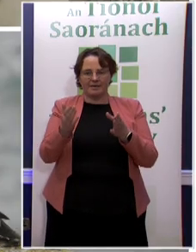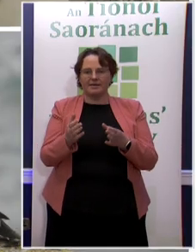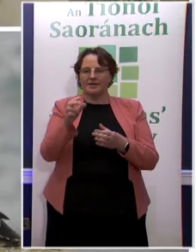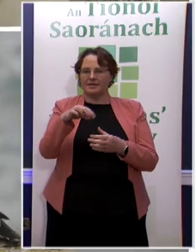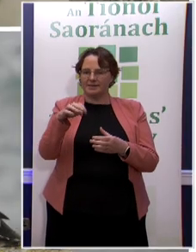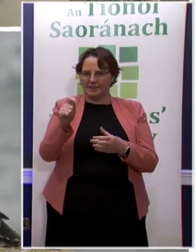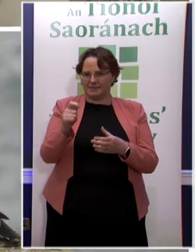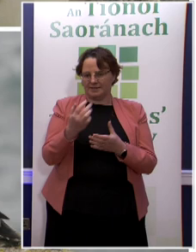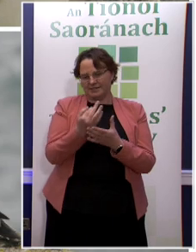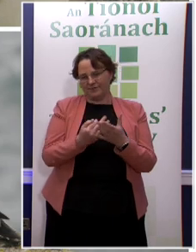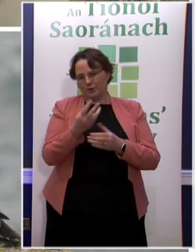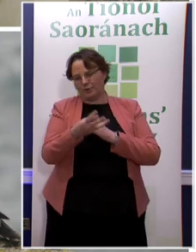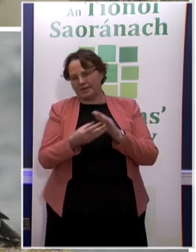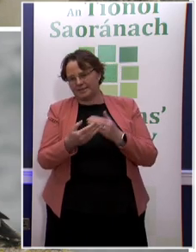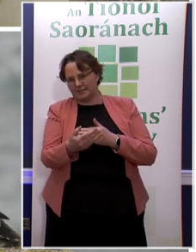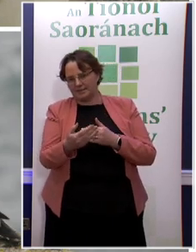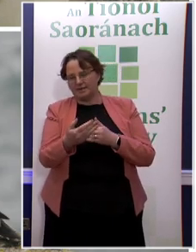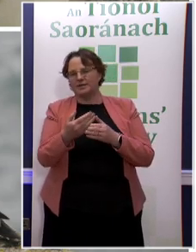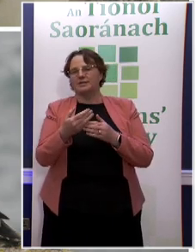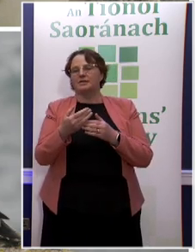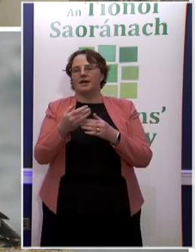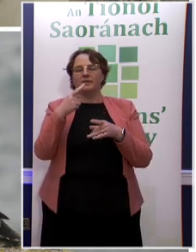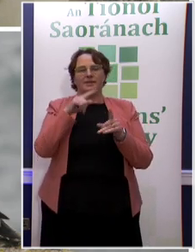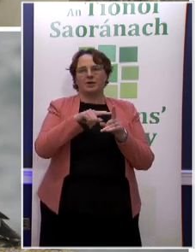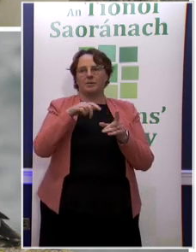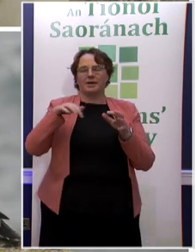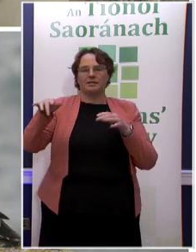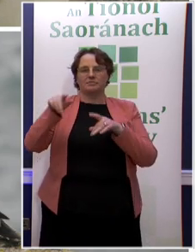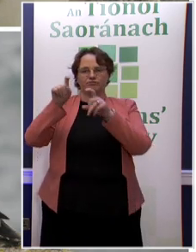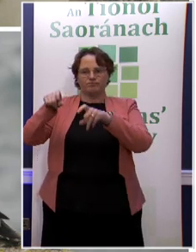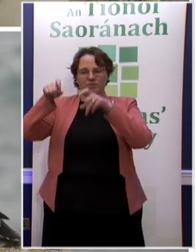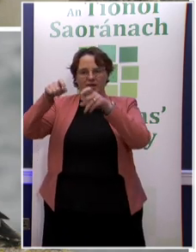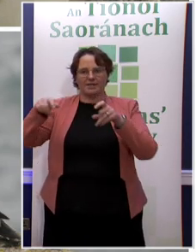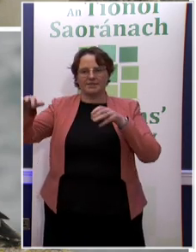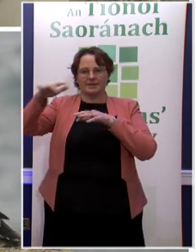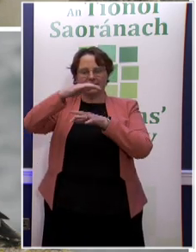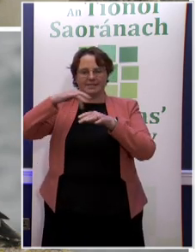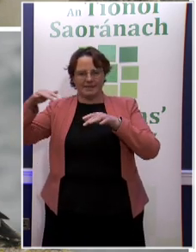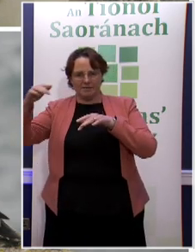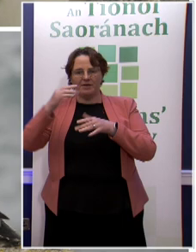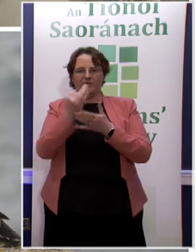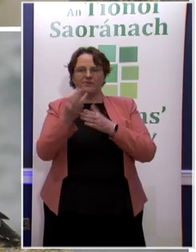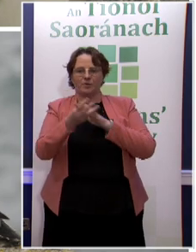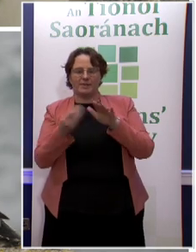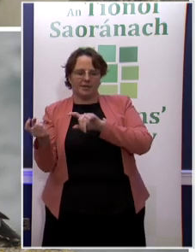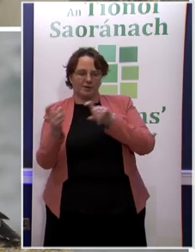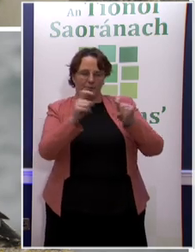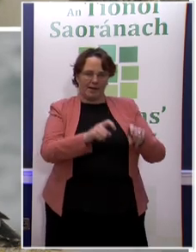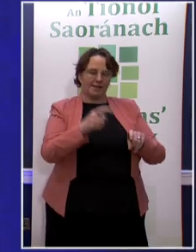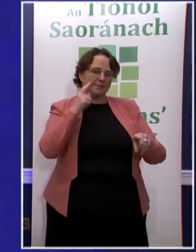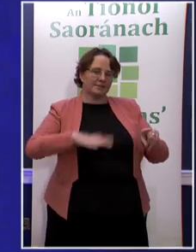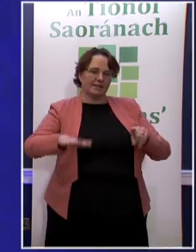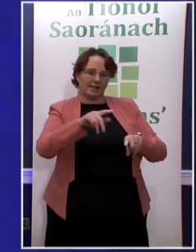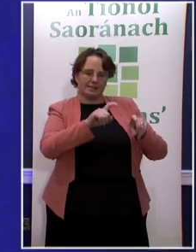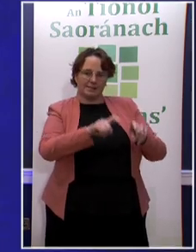come ashore for that brief period each year to nest. They spend the rest of their time out in the open sea. And so you need to be able to, if you want to